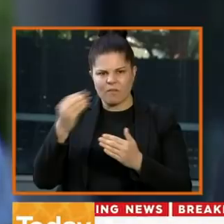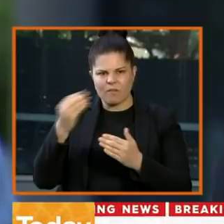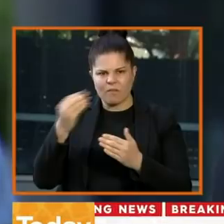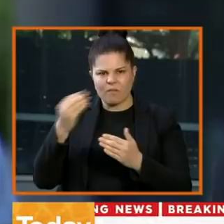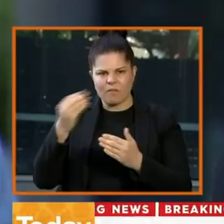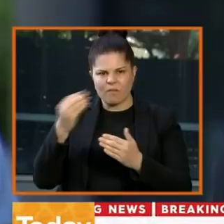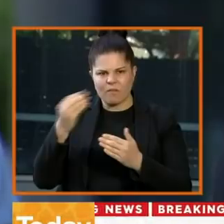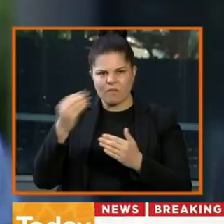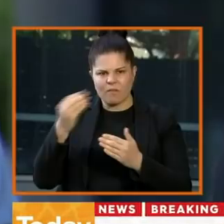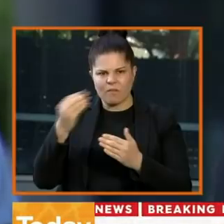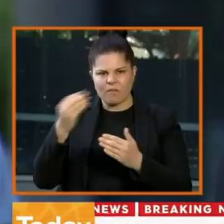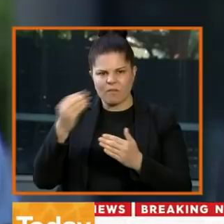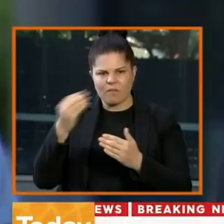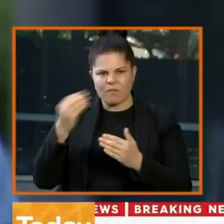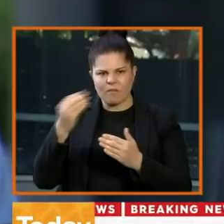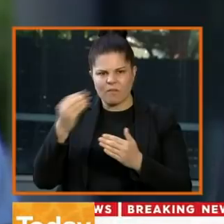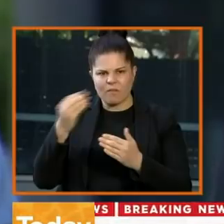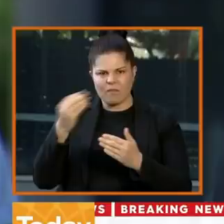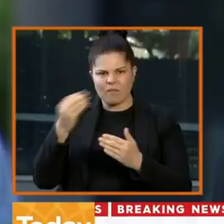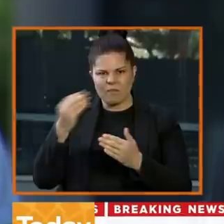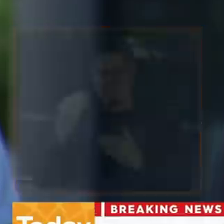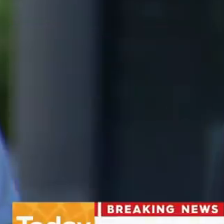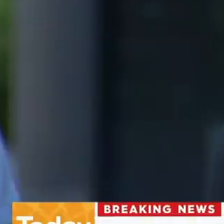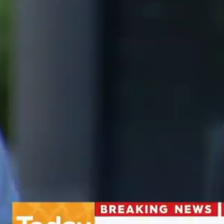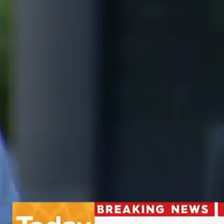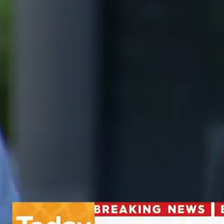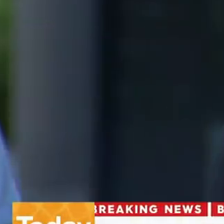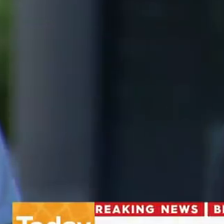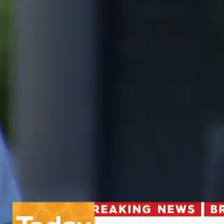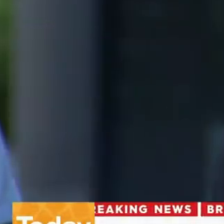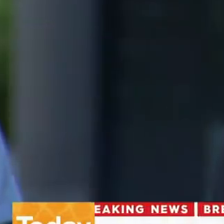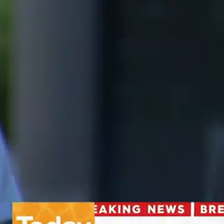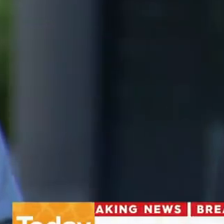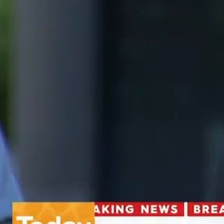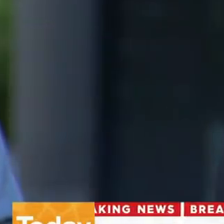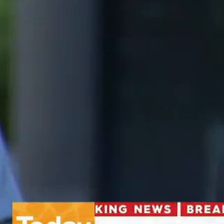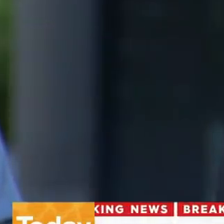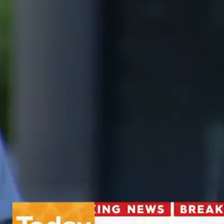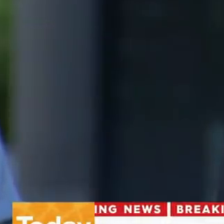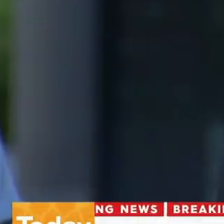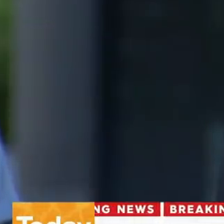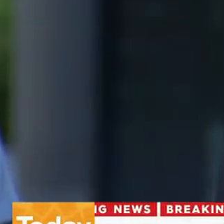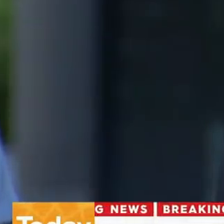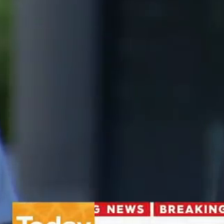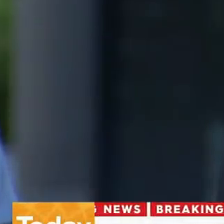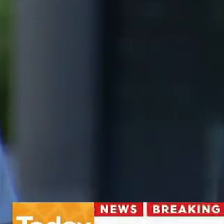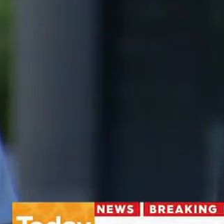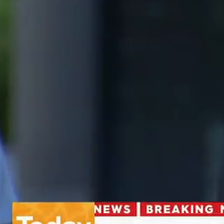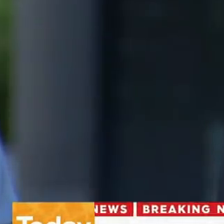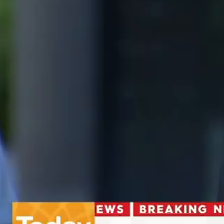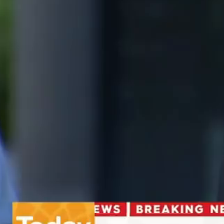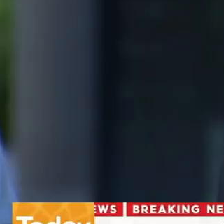So I would urge everyone in those areas to either call their GP or presented a COVID-19